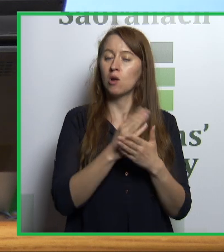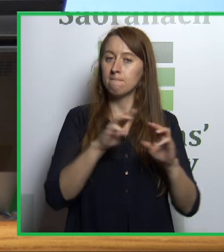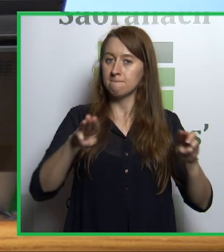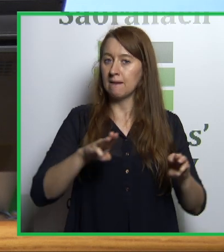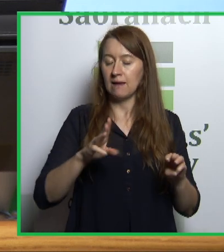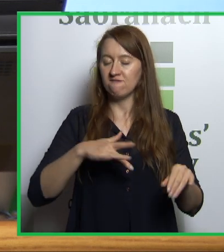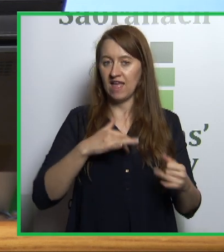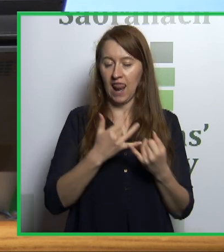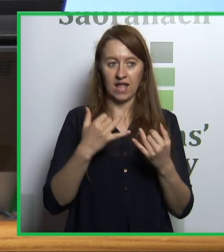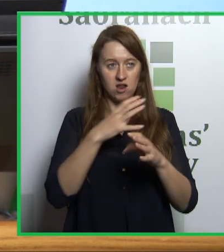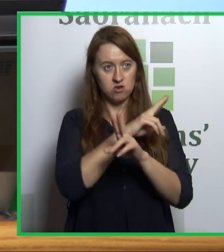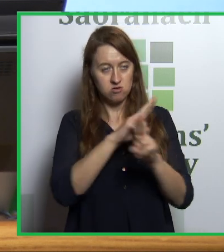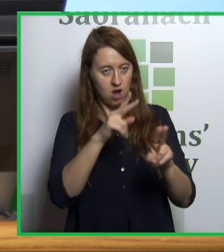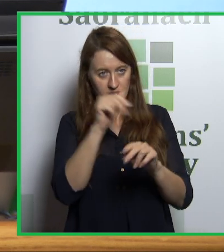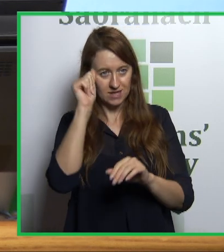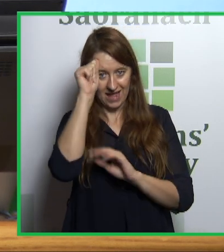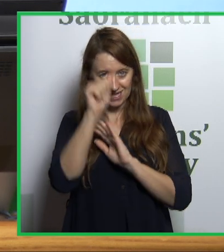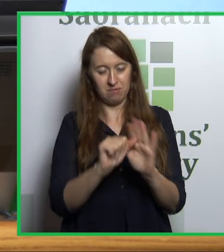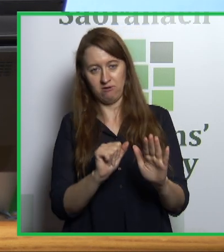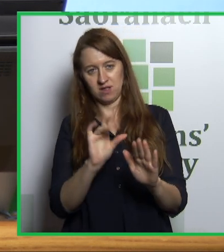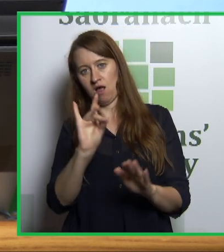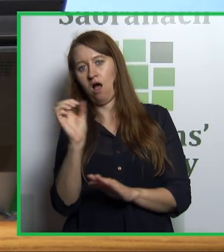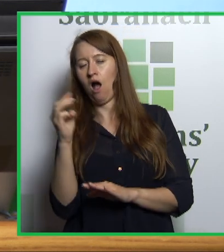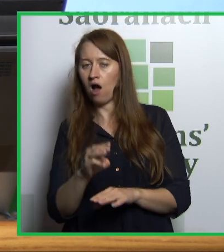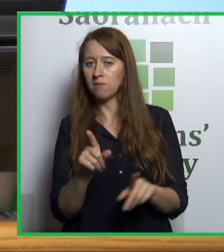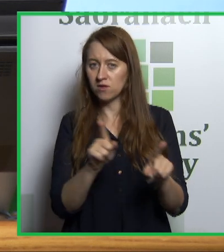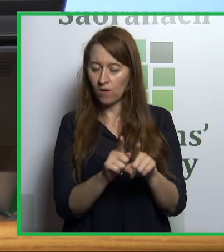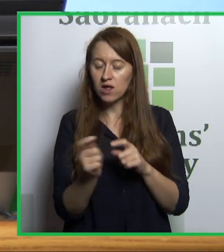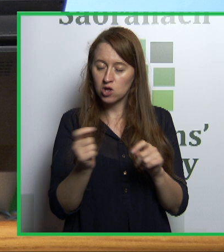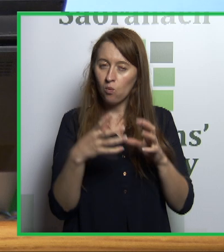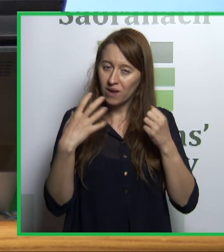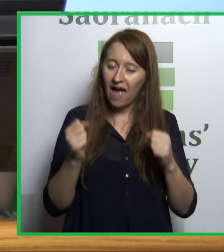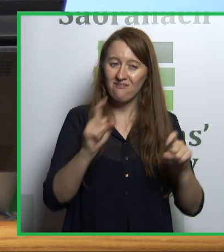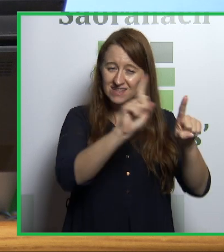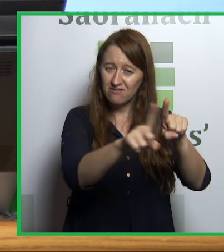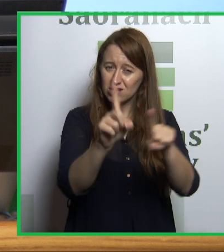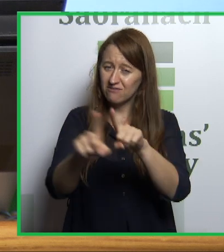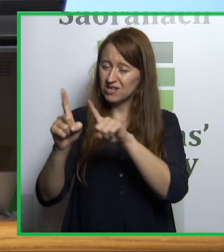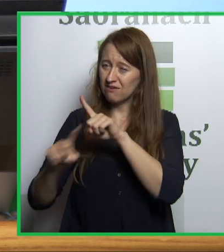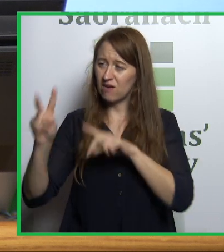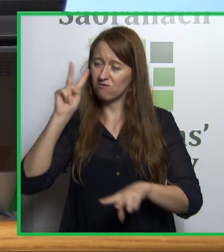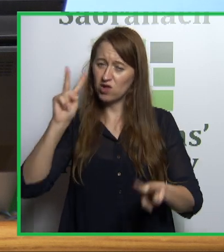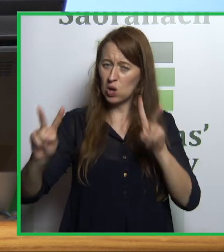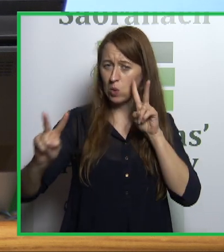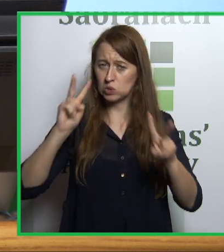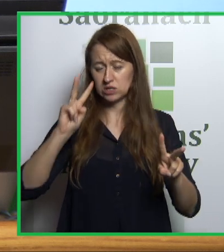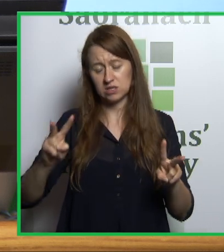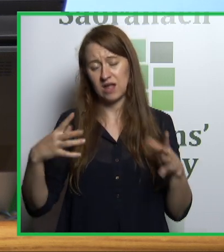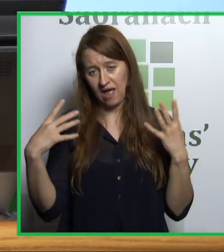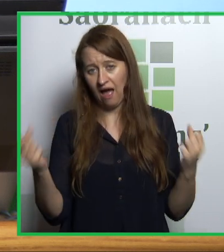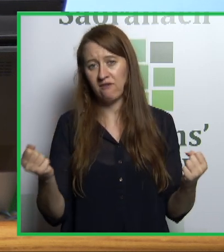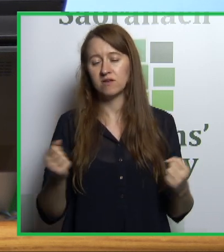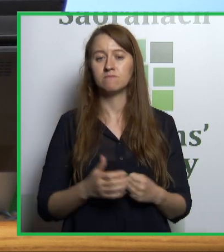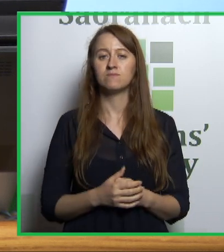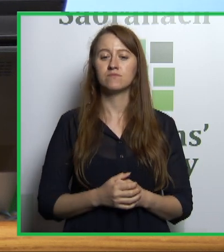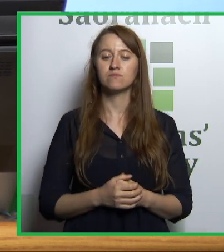into consideration as well. So we've heard very mixed, diverse, balanced views, I think, across the day. I think what it does do